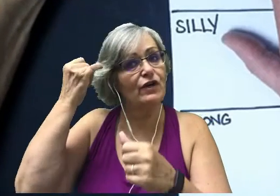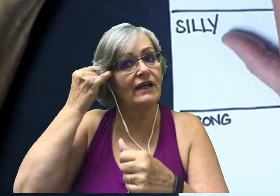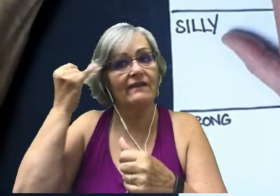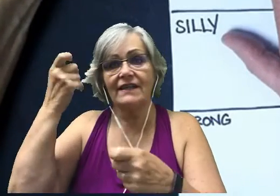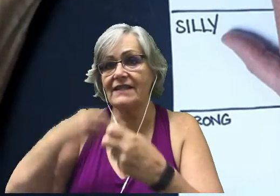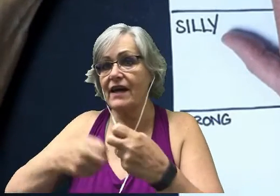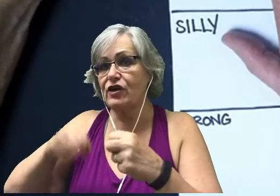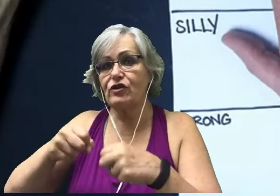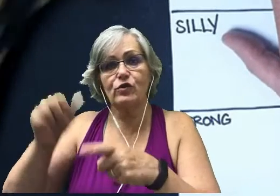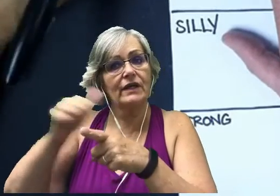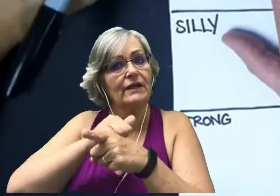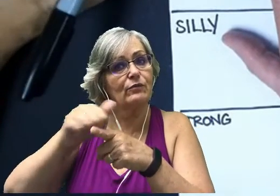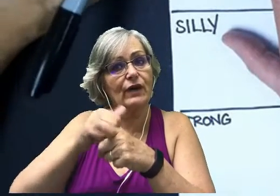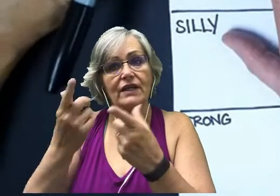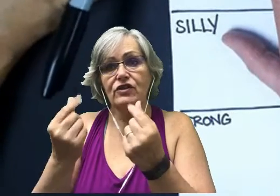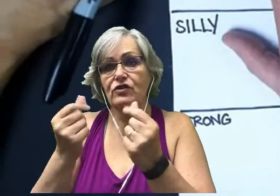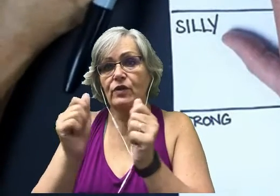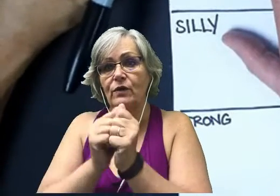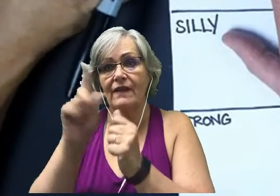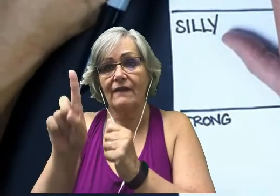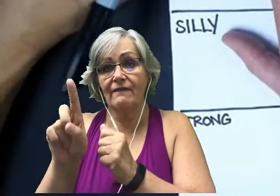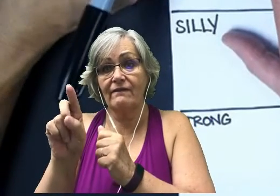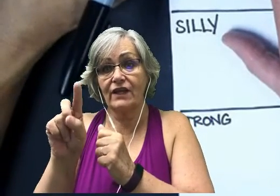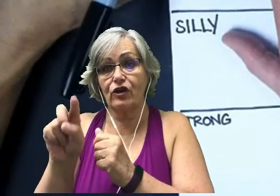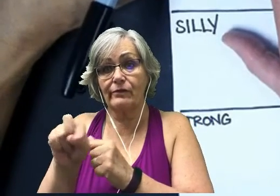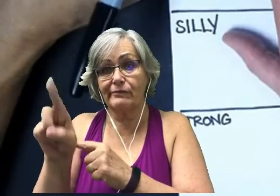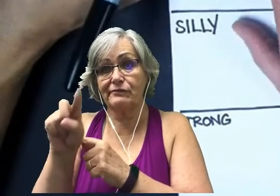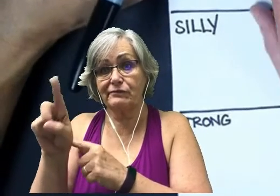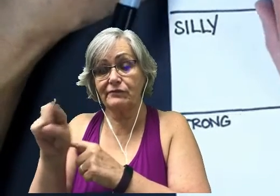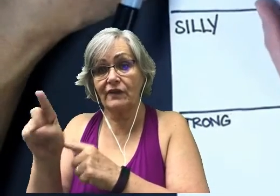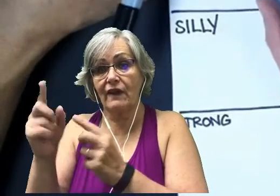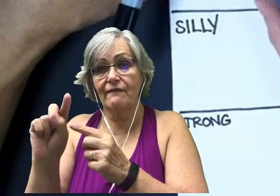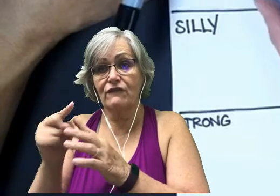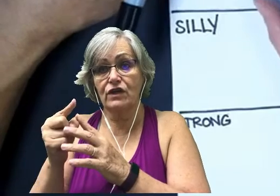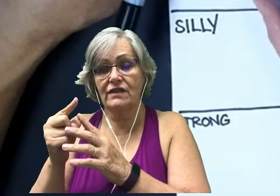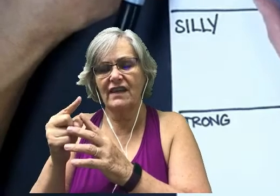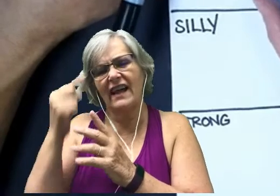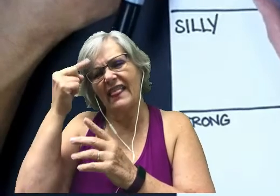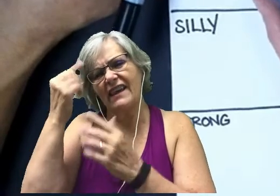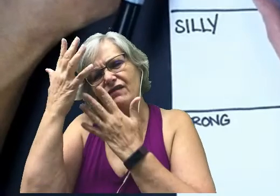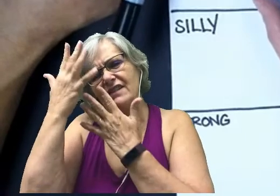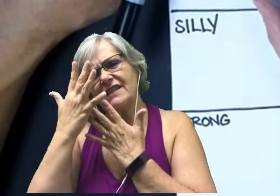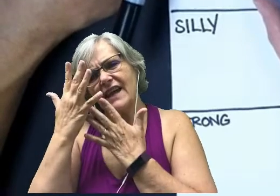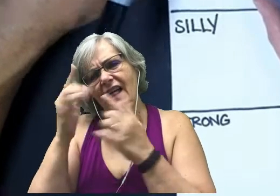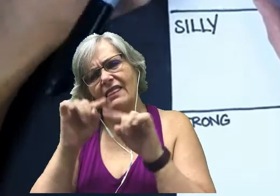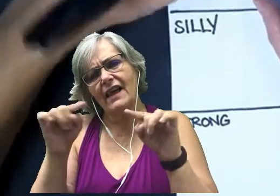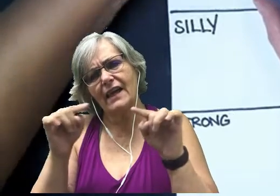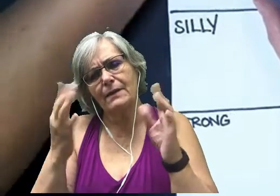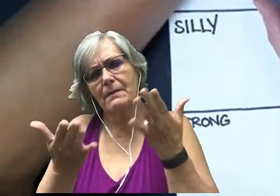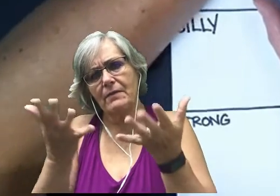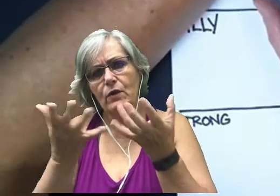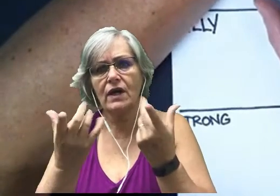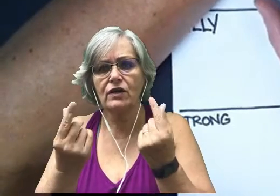And remember, if those are tricky for you, you can practice drawing it with your finger first. When I think of a sad line,